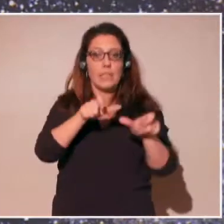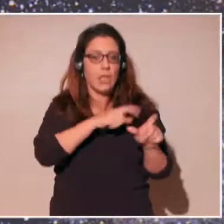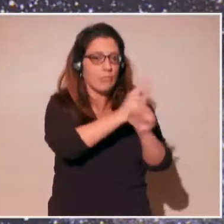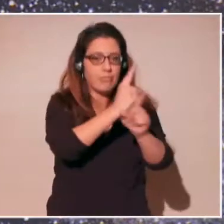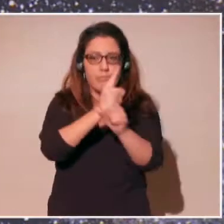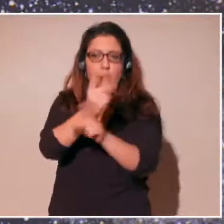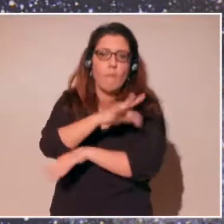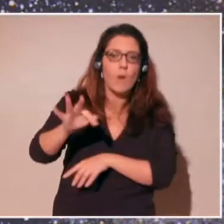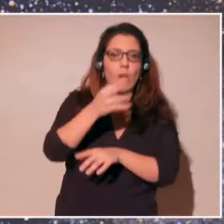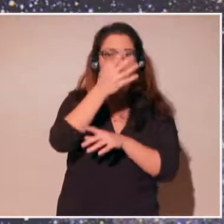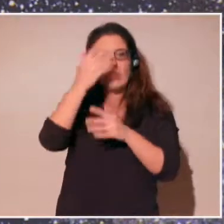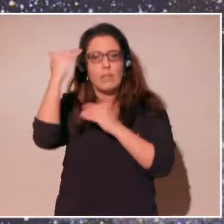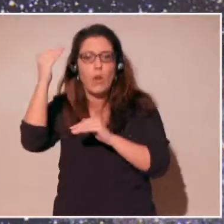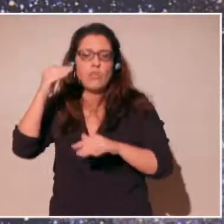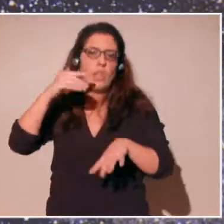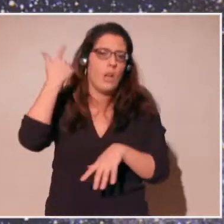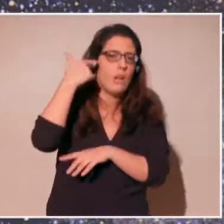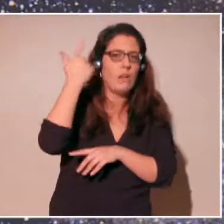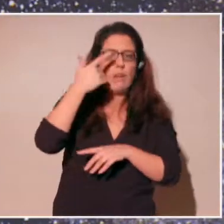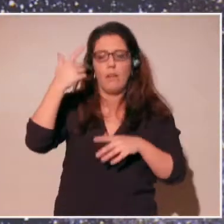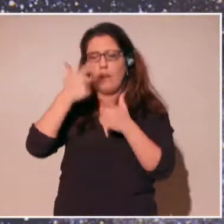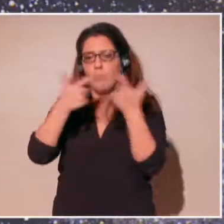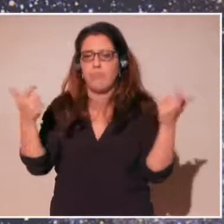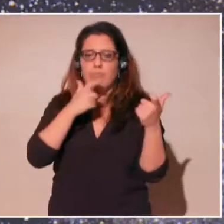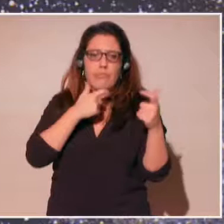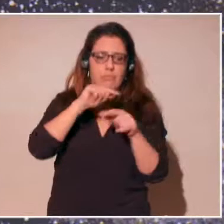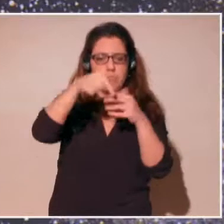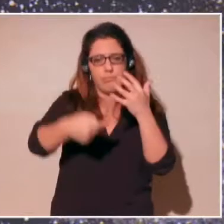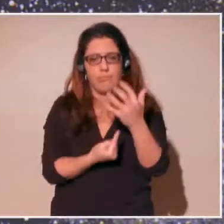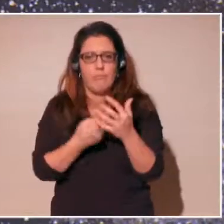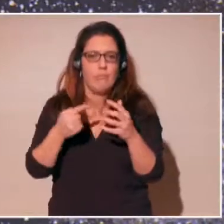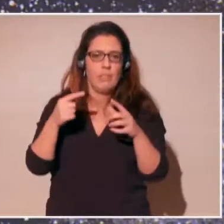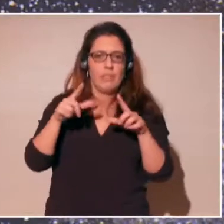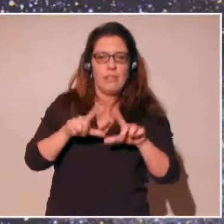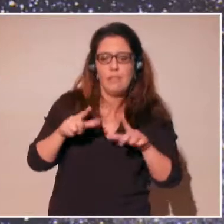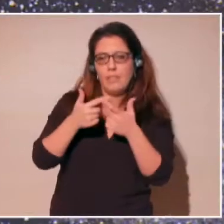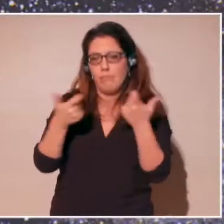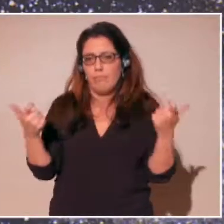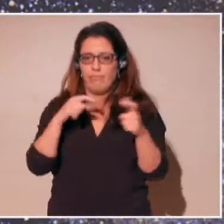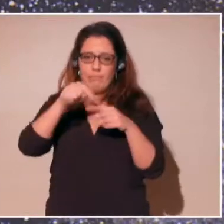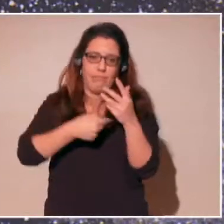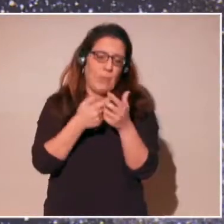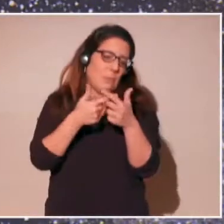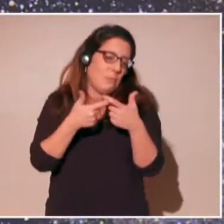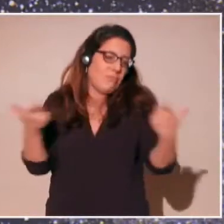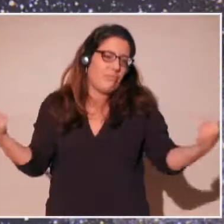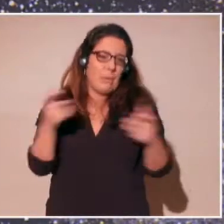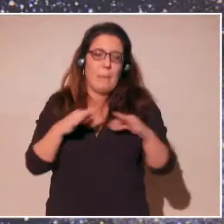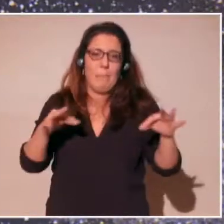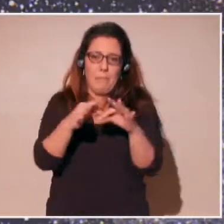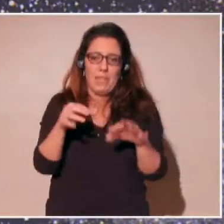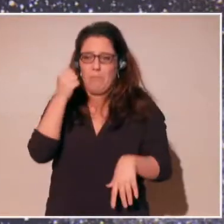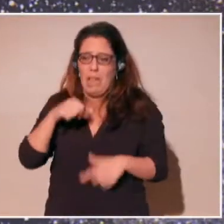people participated to the hearings in France and outside, in London, Lisbon, Tel Aviv, Berlin, Beijing,